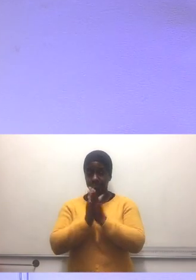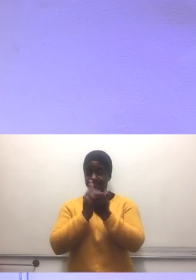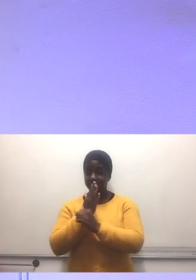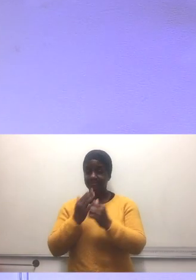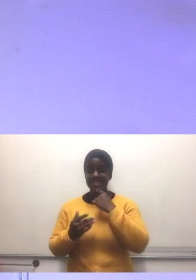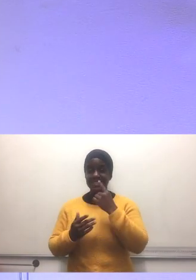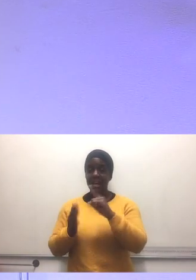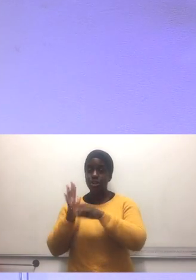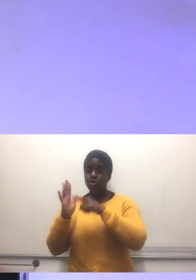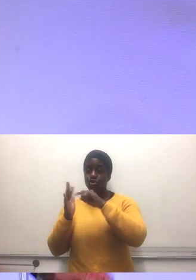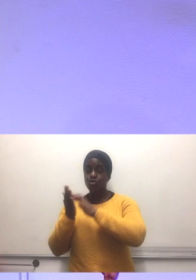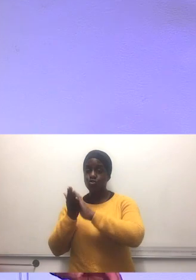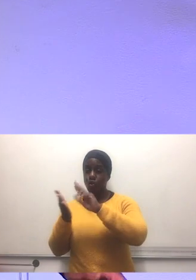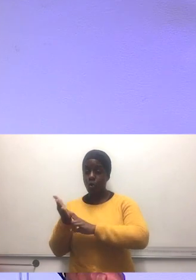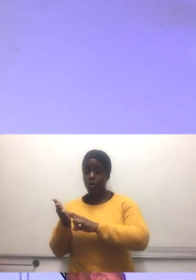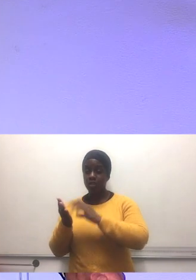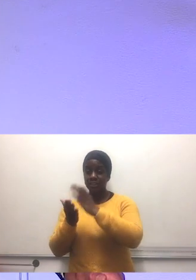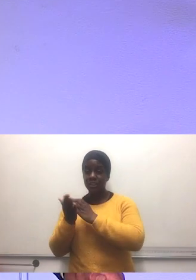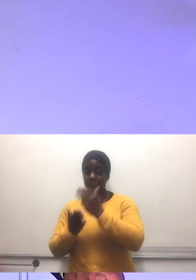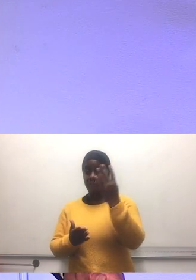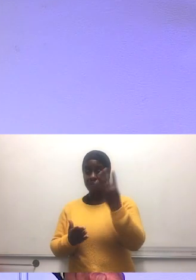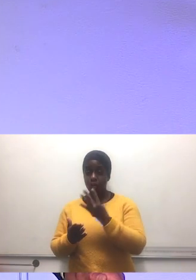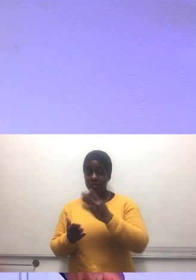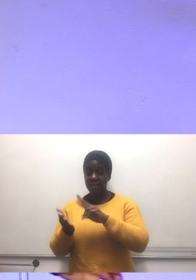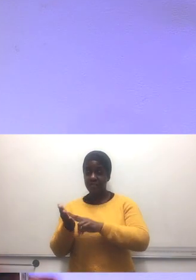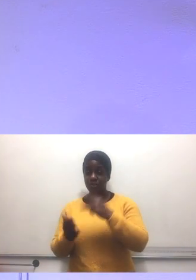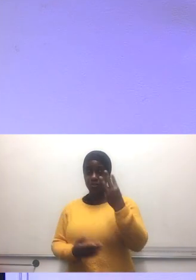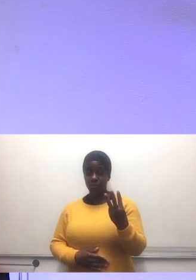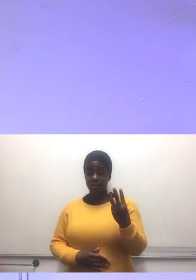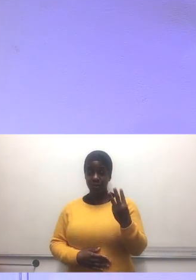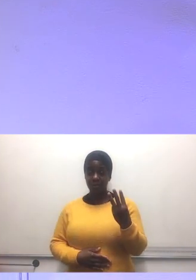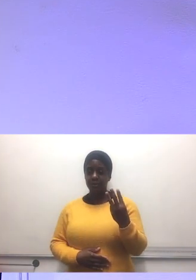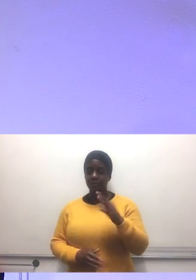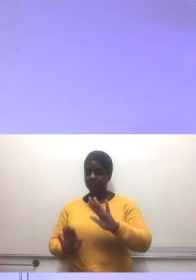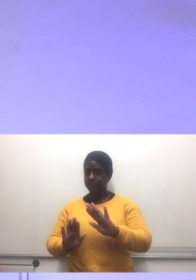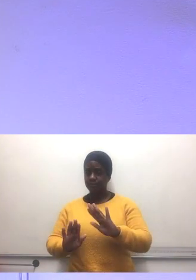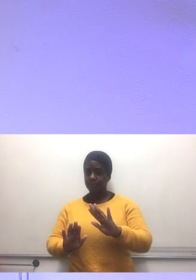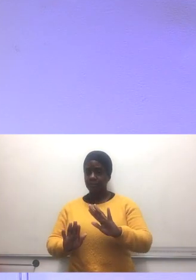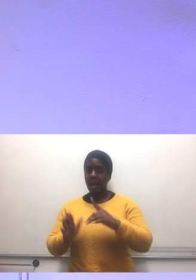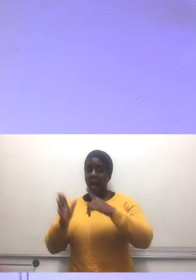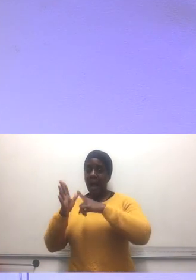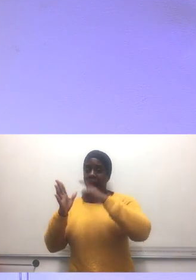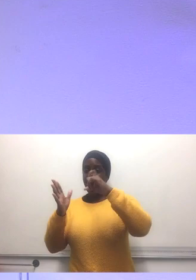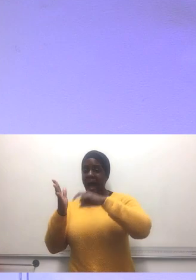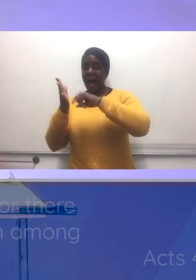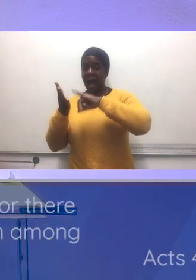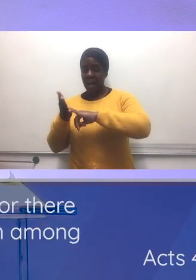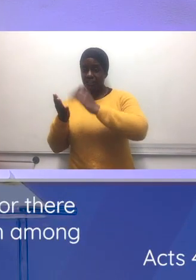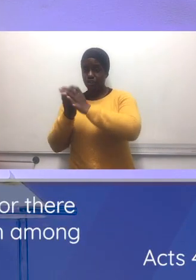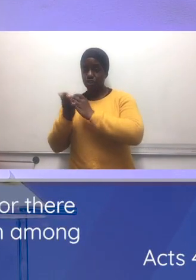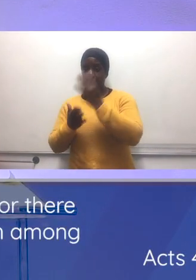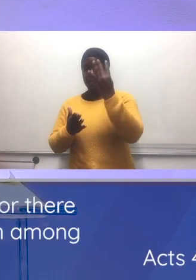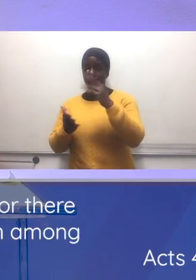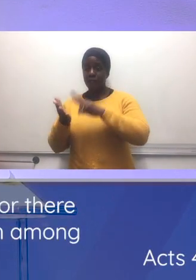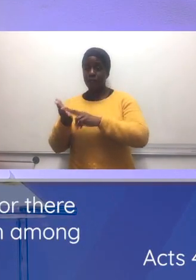John chapter 14 and verse 3, he says, that is Acts chapter 4 and verse